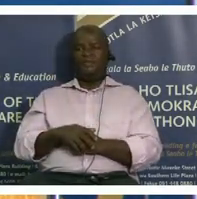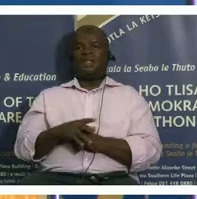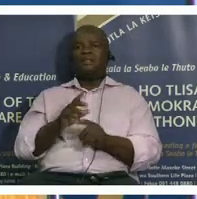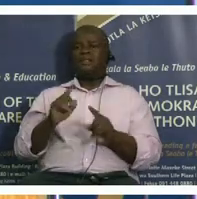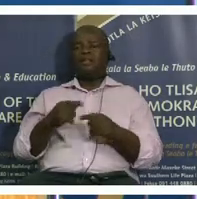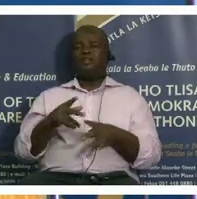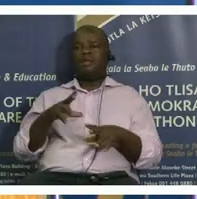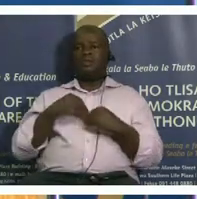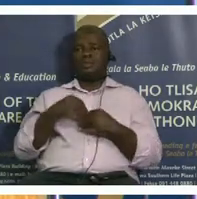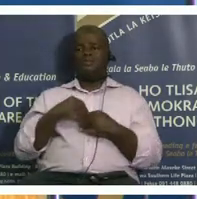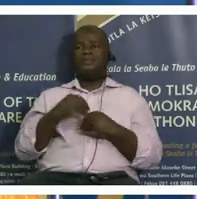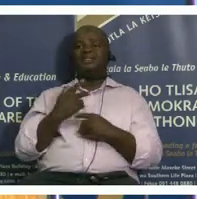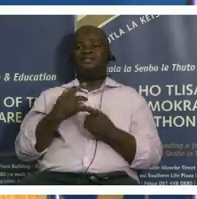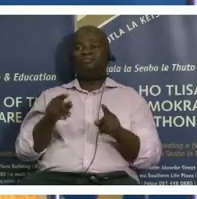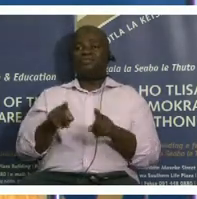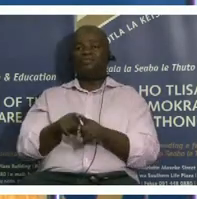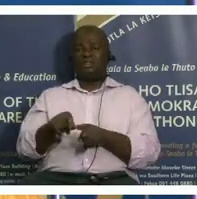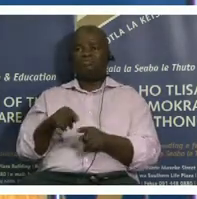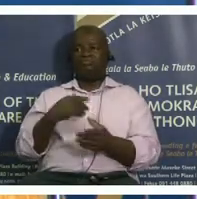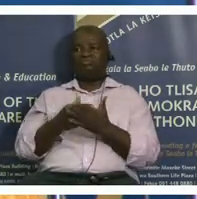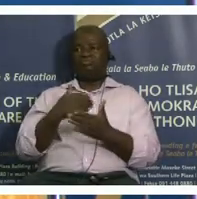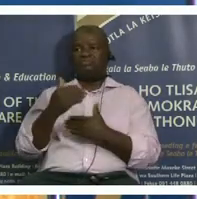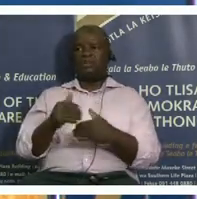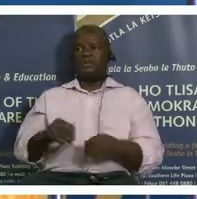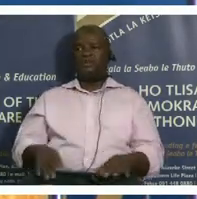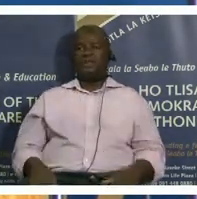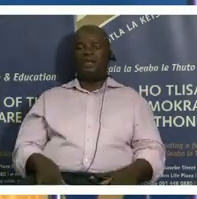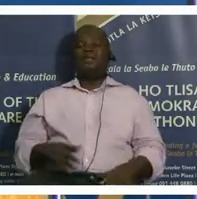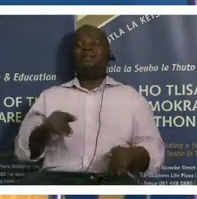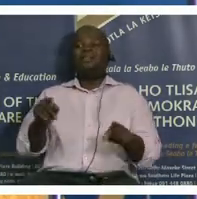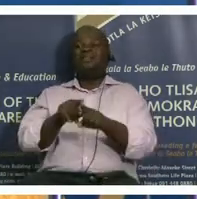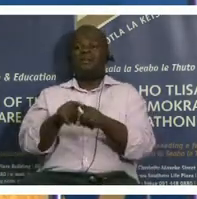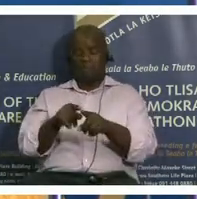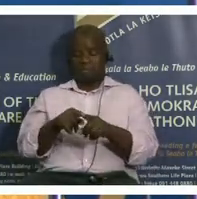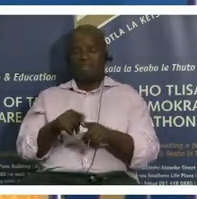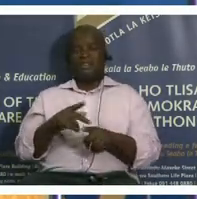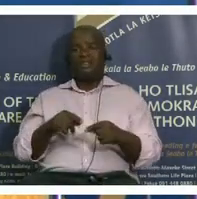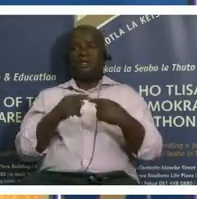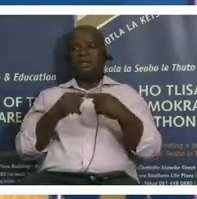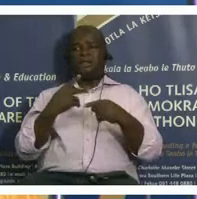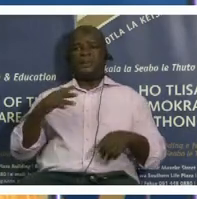re dumela dintho tse ka ntseno. Yo tshwana le ntho ya metsi